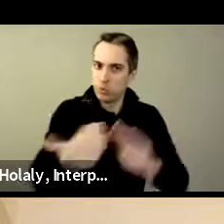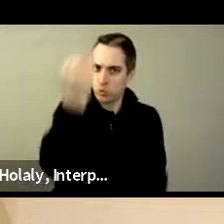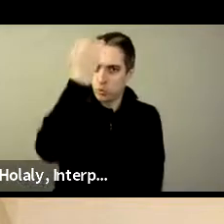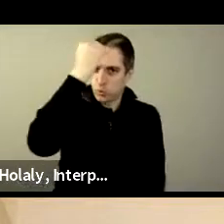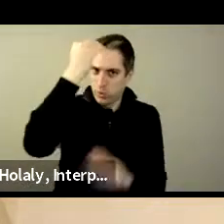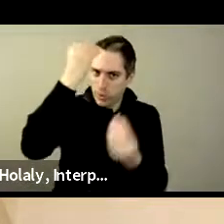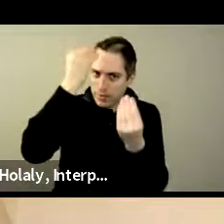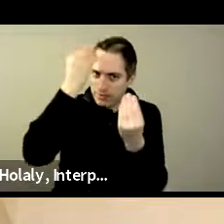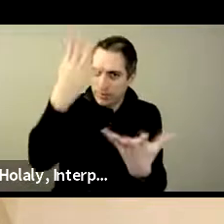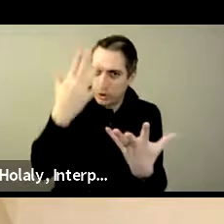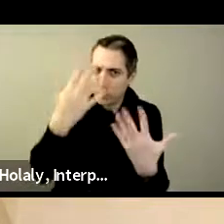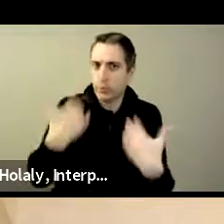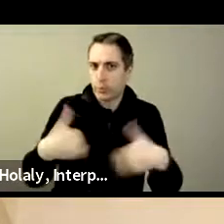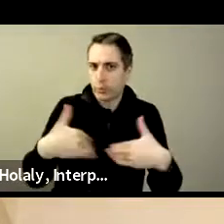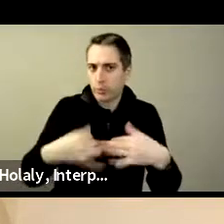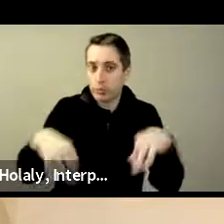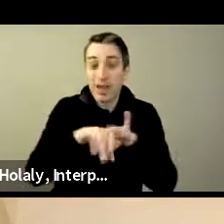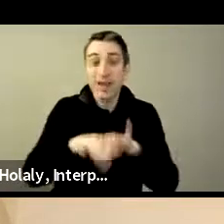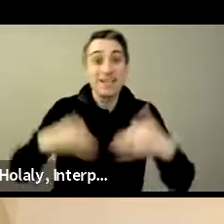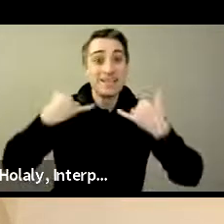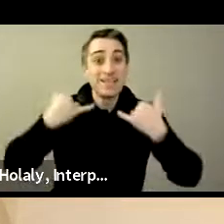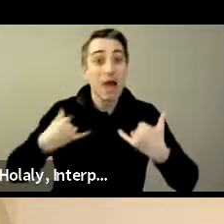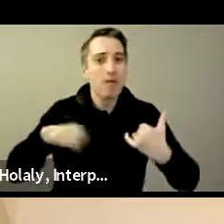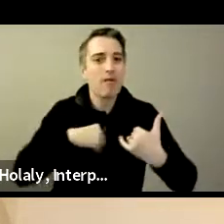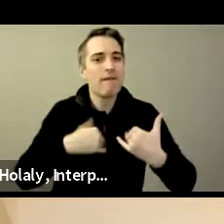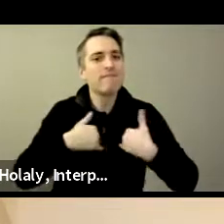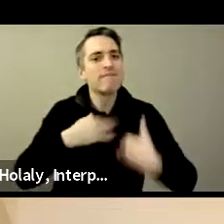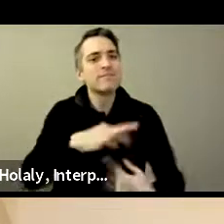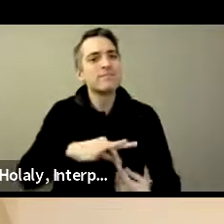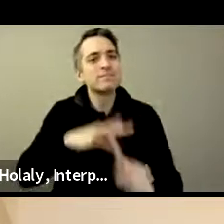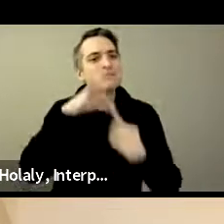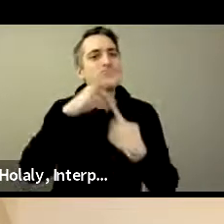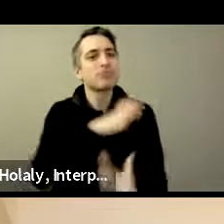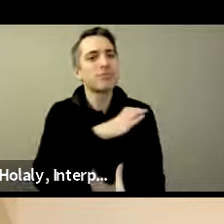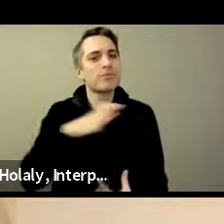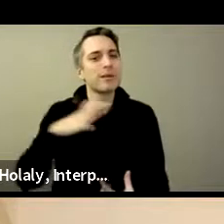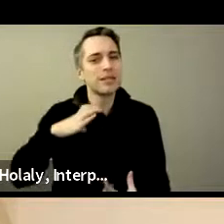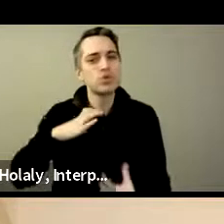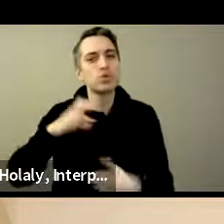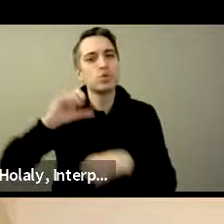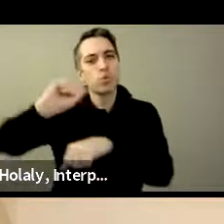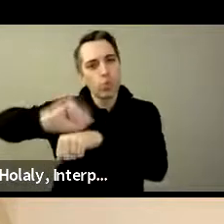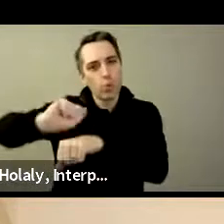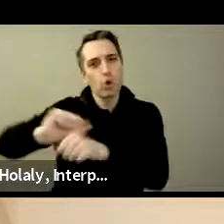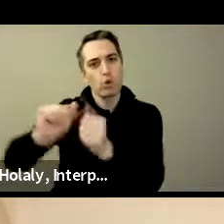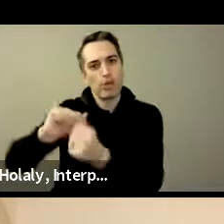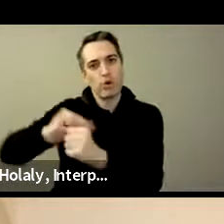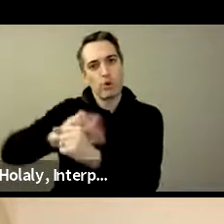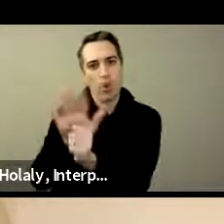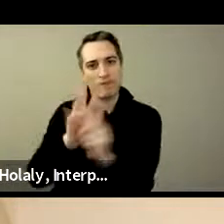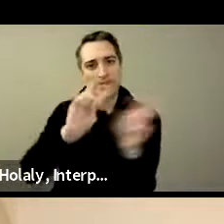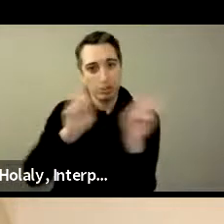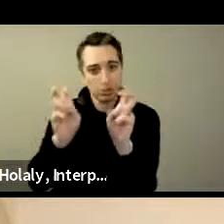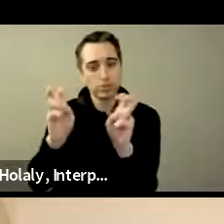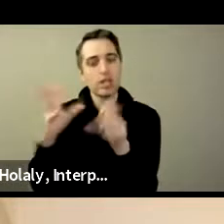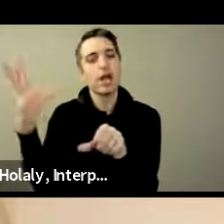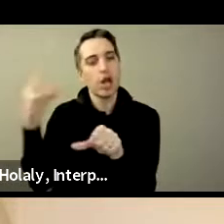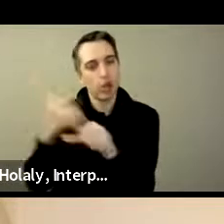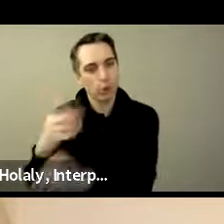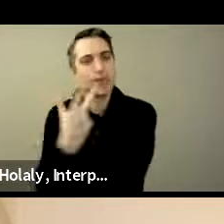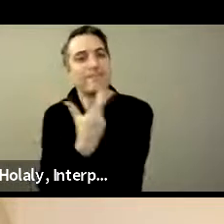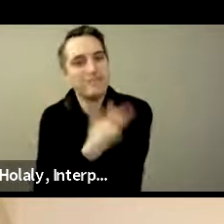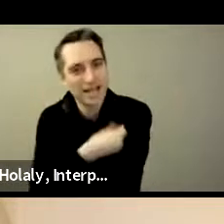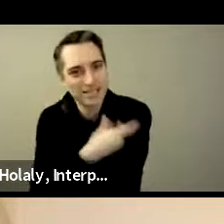we are now currently formed a special committee to work on the COVID issues, including the vaccine and